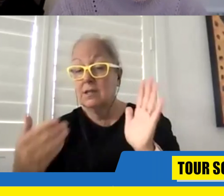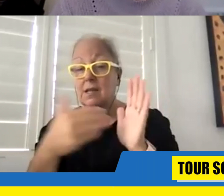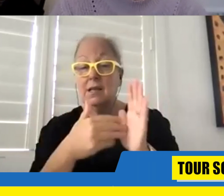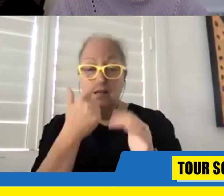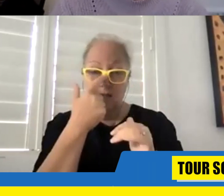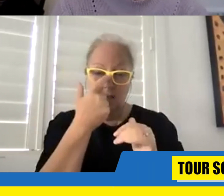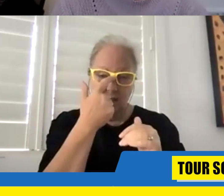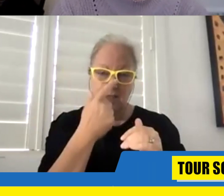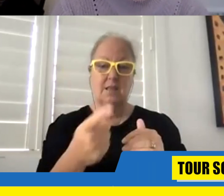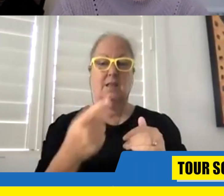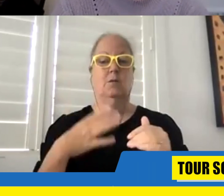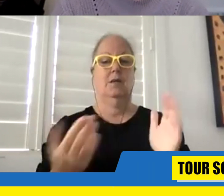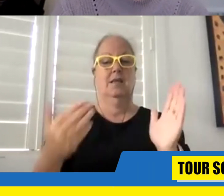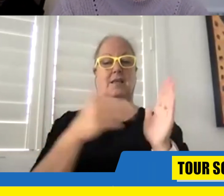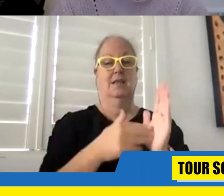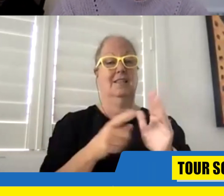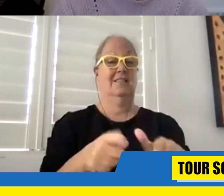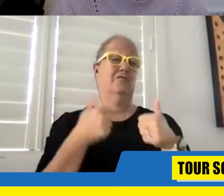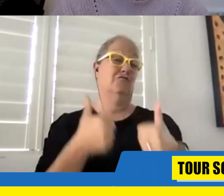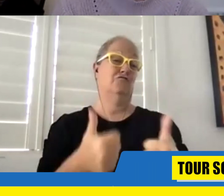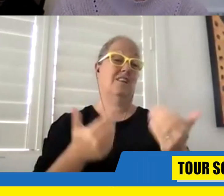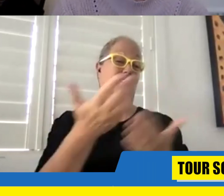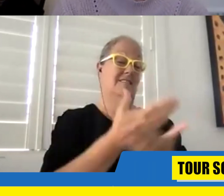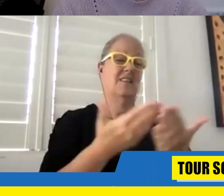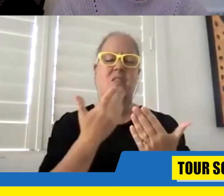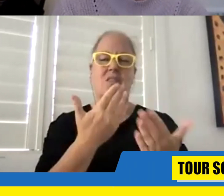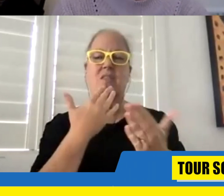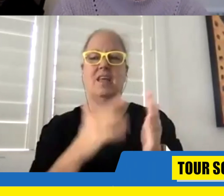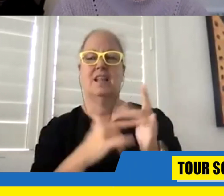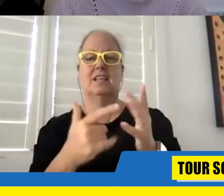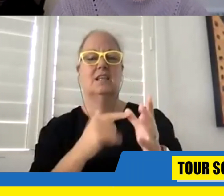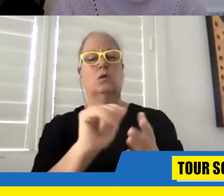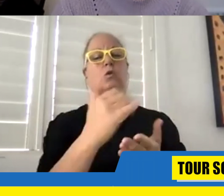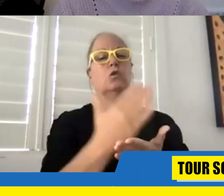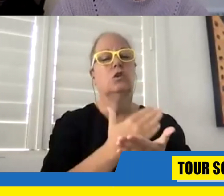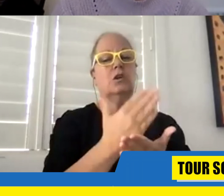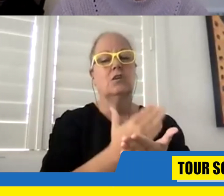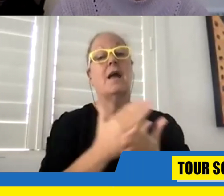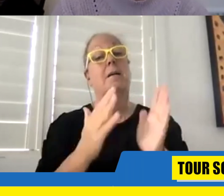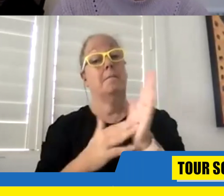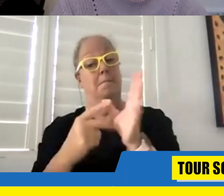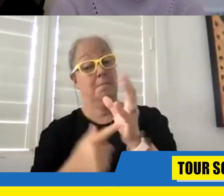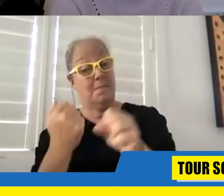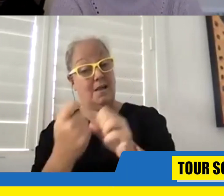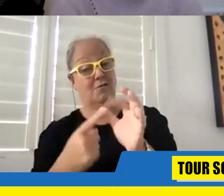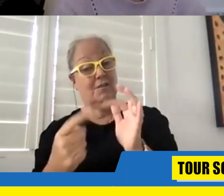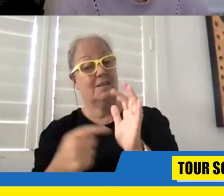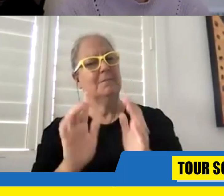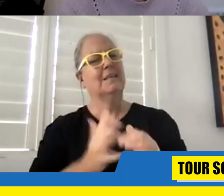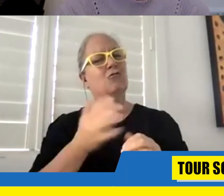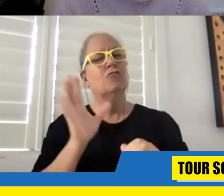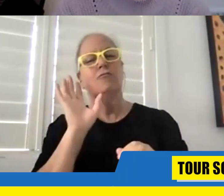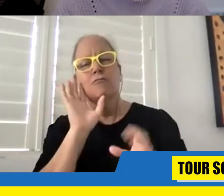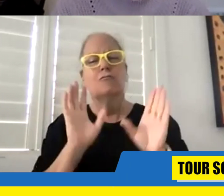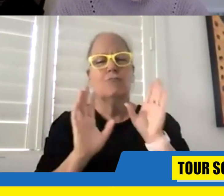Just to add to this really great discussion, and thanks, Lisa, for sharing, and Margaret. It's been really interesting to hear from you.